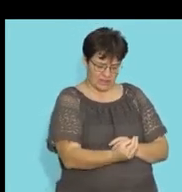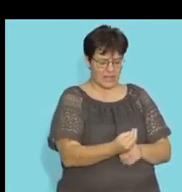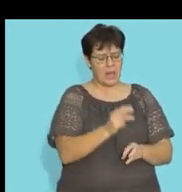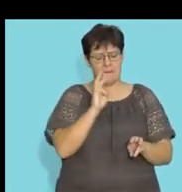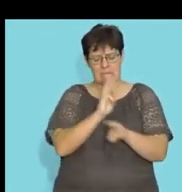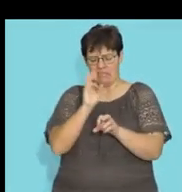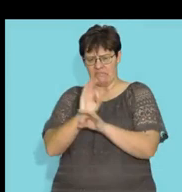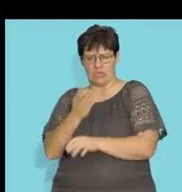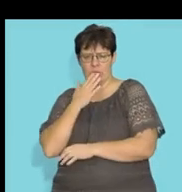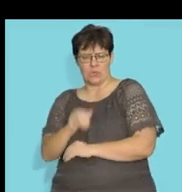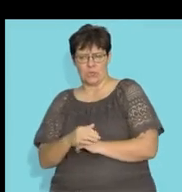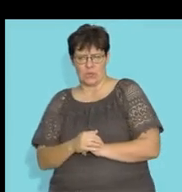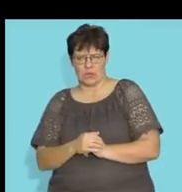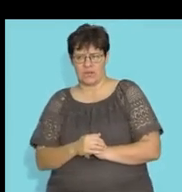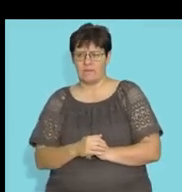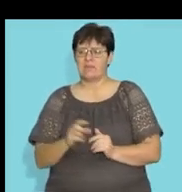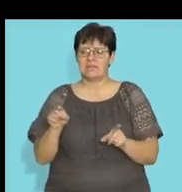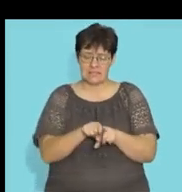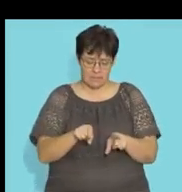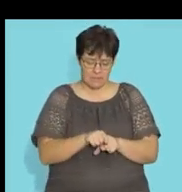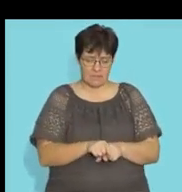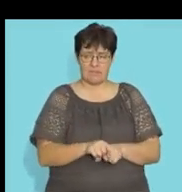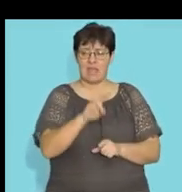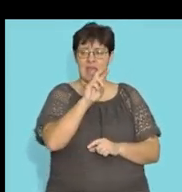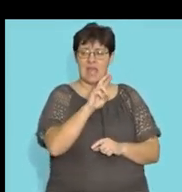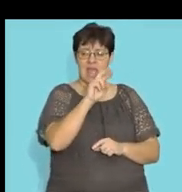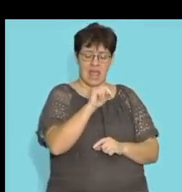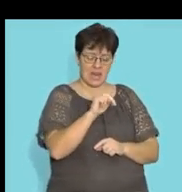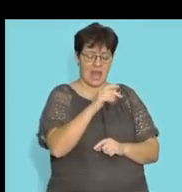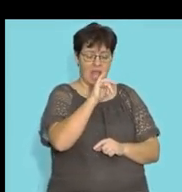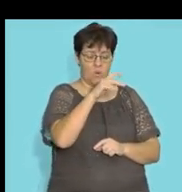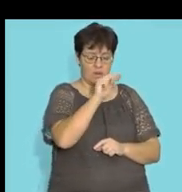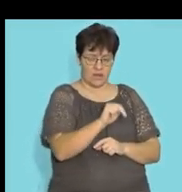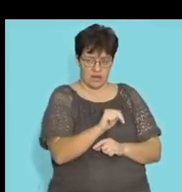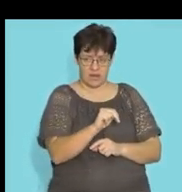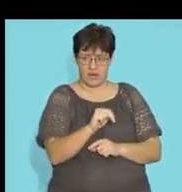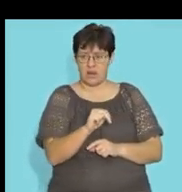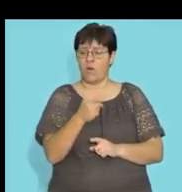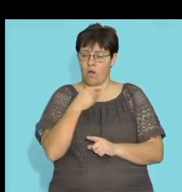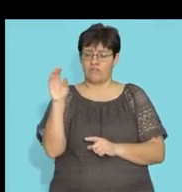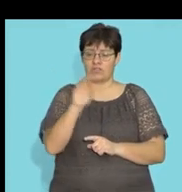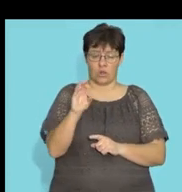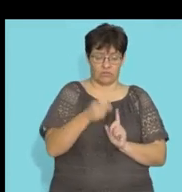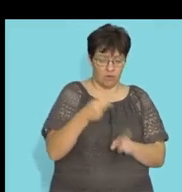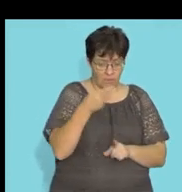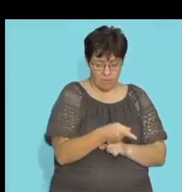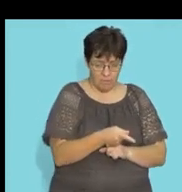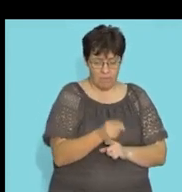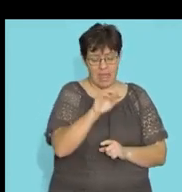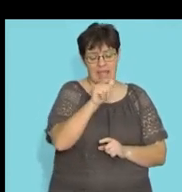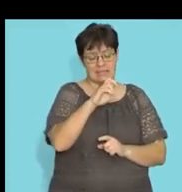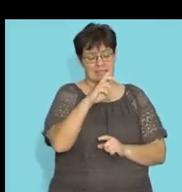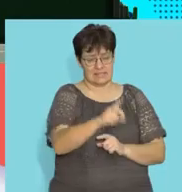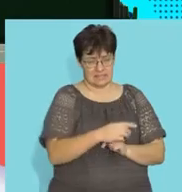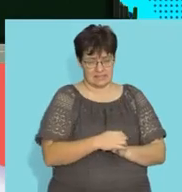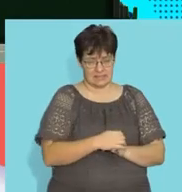here? Now again, I said a little earlier that the anion or the negative ion of my salt comes from the